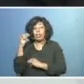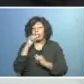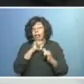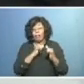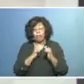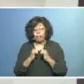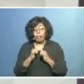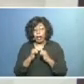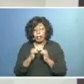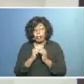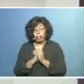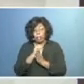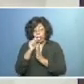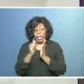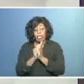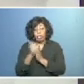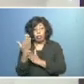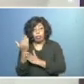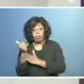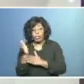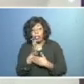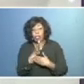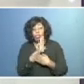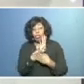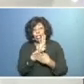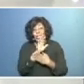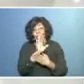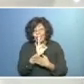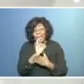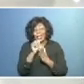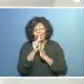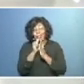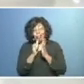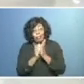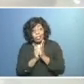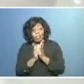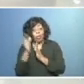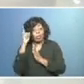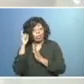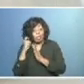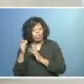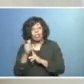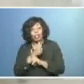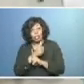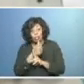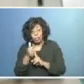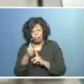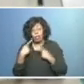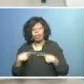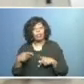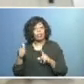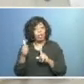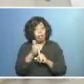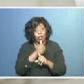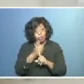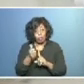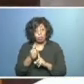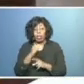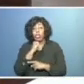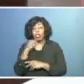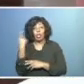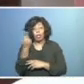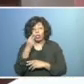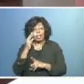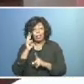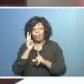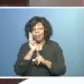the ages 15 to 49 reporting being physically or sexually abused. Keep in mind that not only women are victims